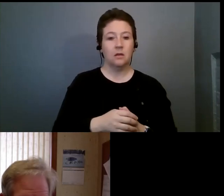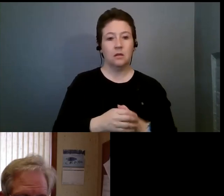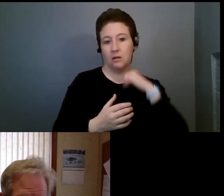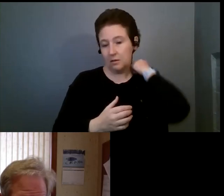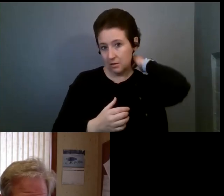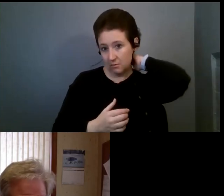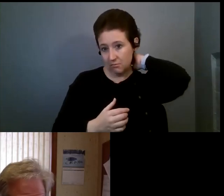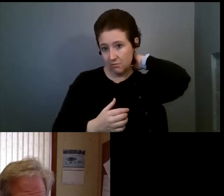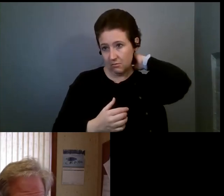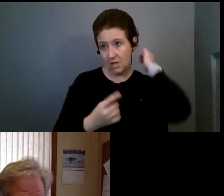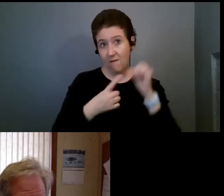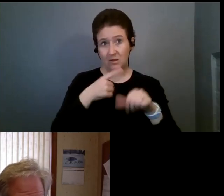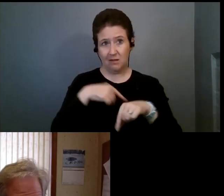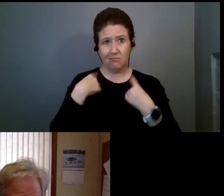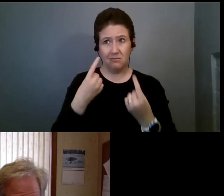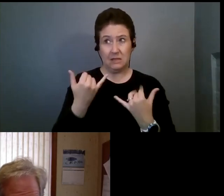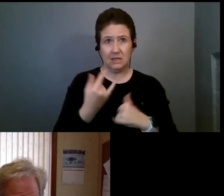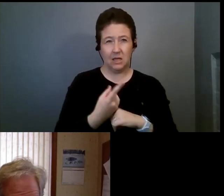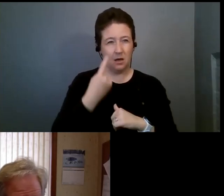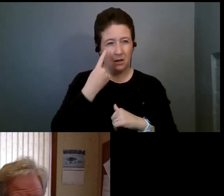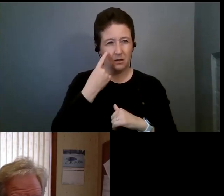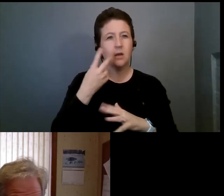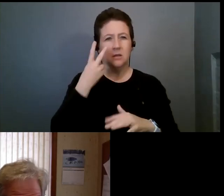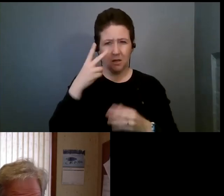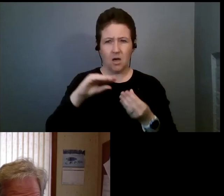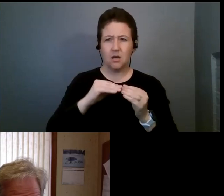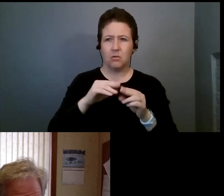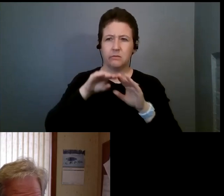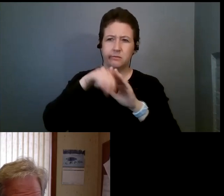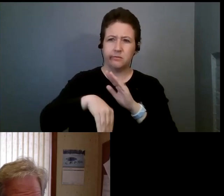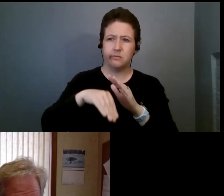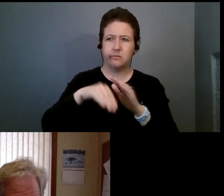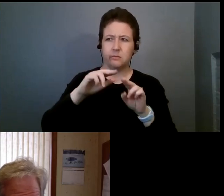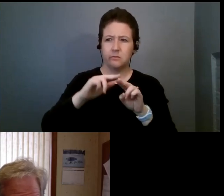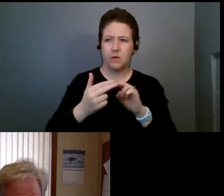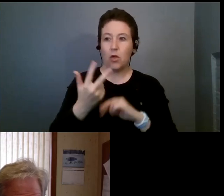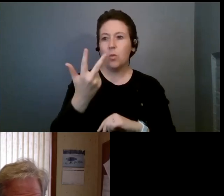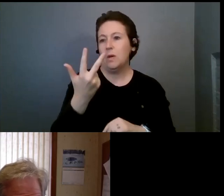for the first time, I think today, we saw our numbers drop by 3, and that was,